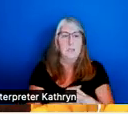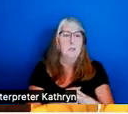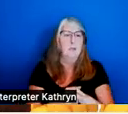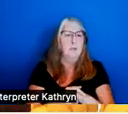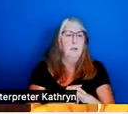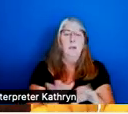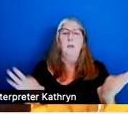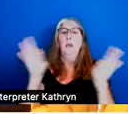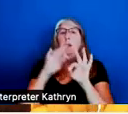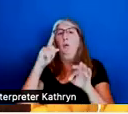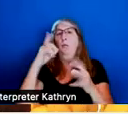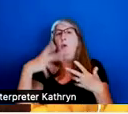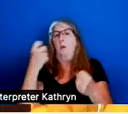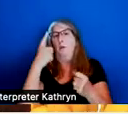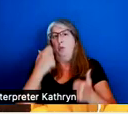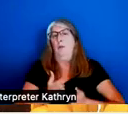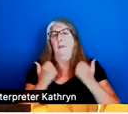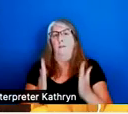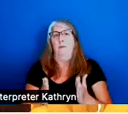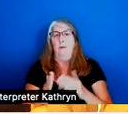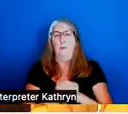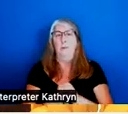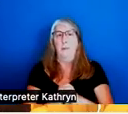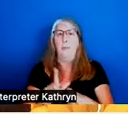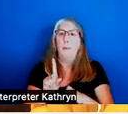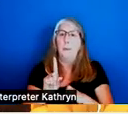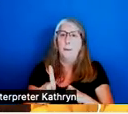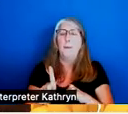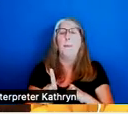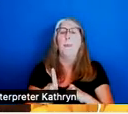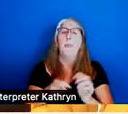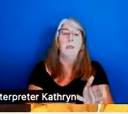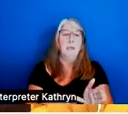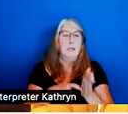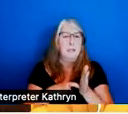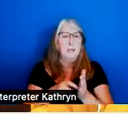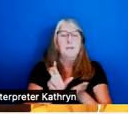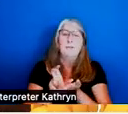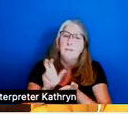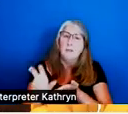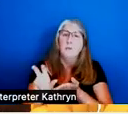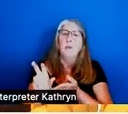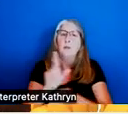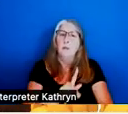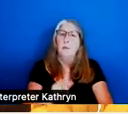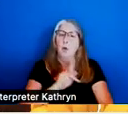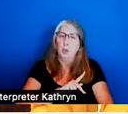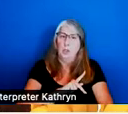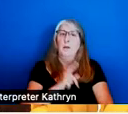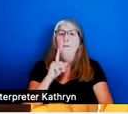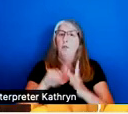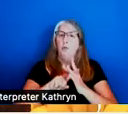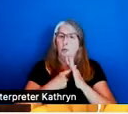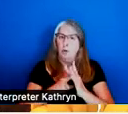vital to the well-being of a survivor. However, it takes investment in the personal to start and